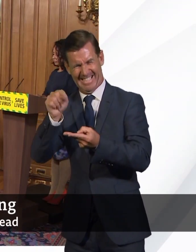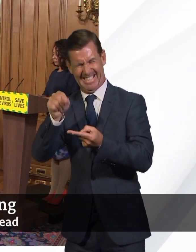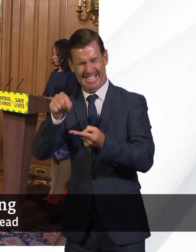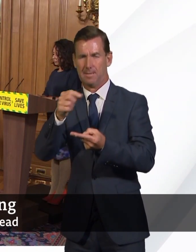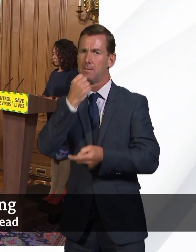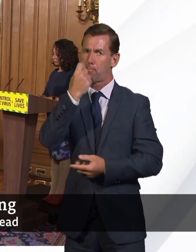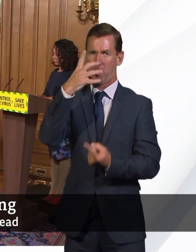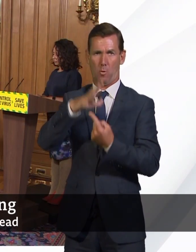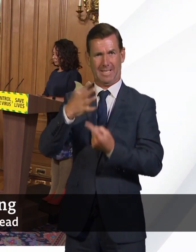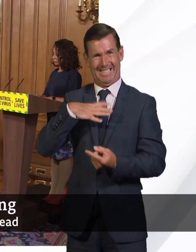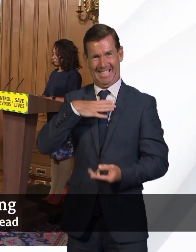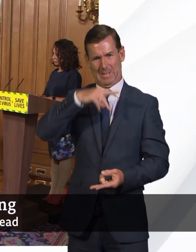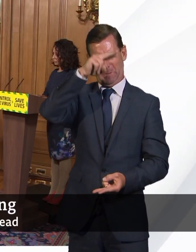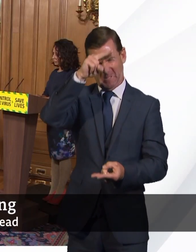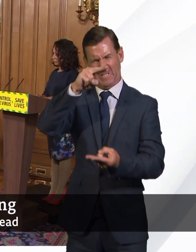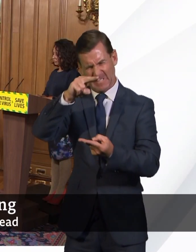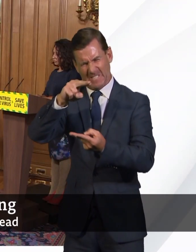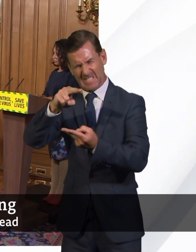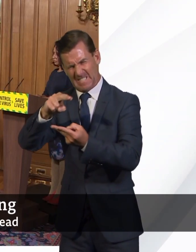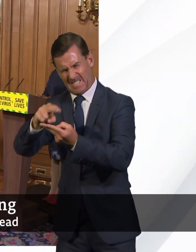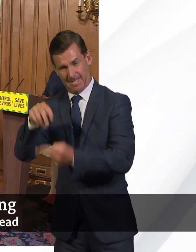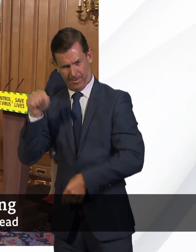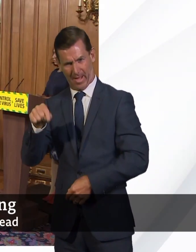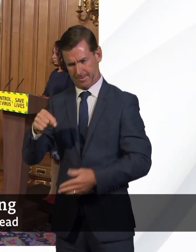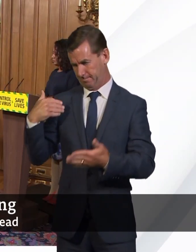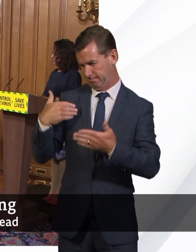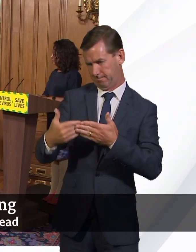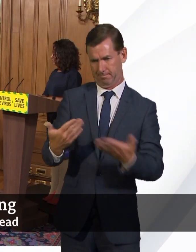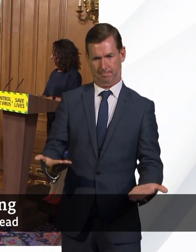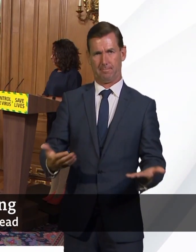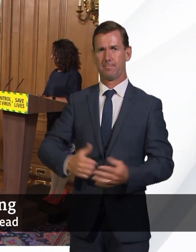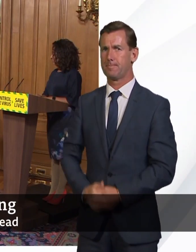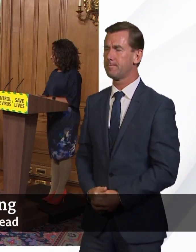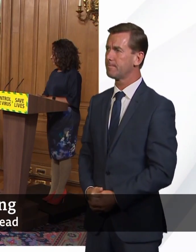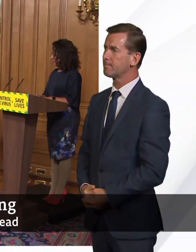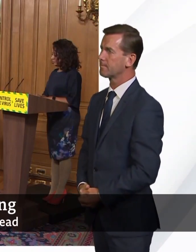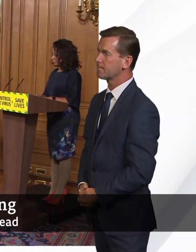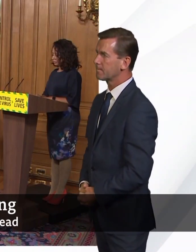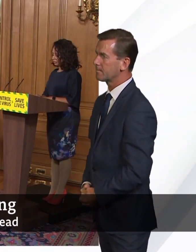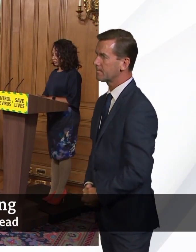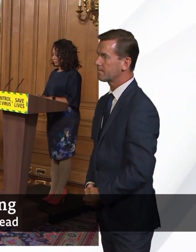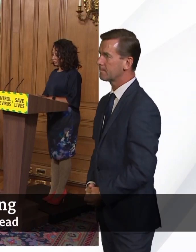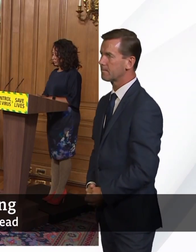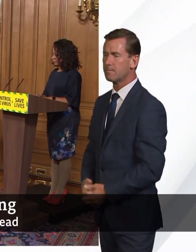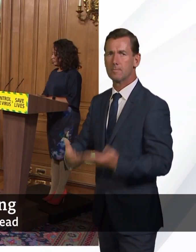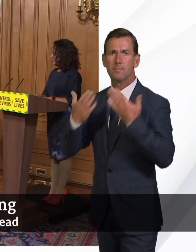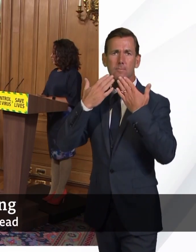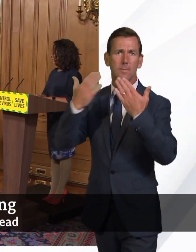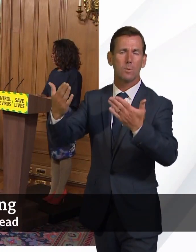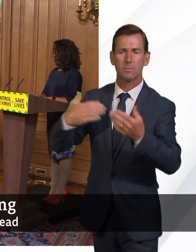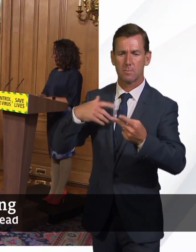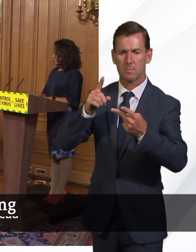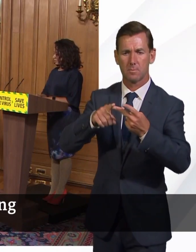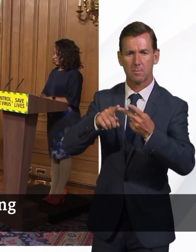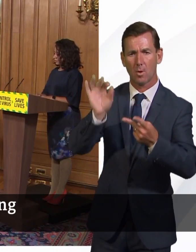the epidemic in the UK, and that's what we're doing at the moment. Thank you very much indeed. Next question, which